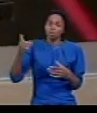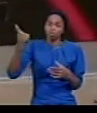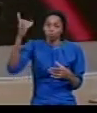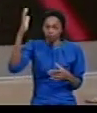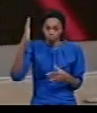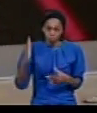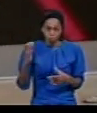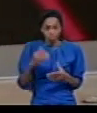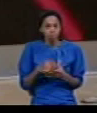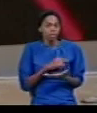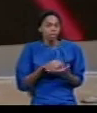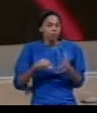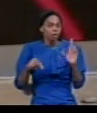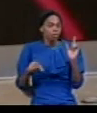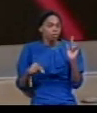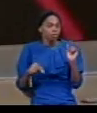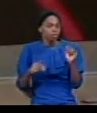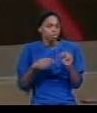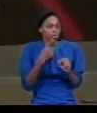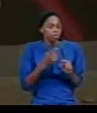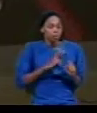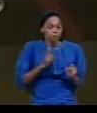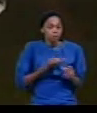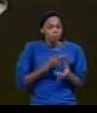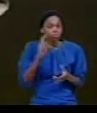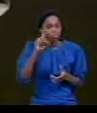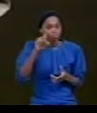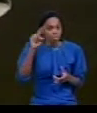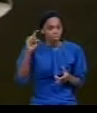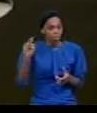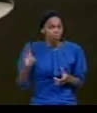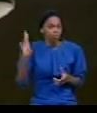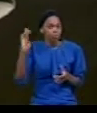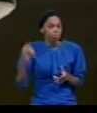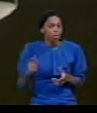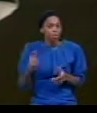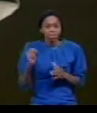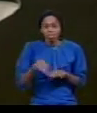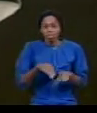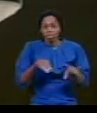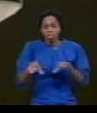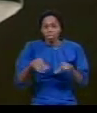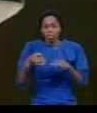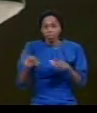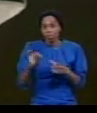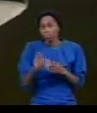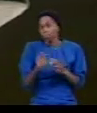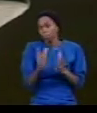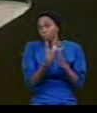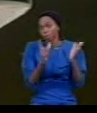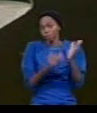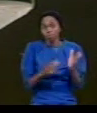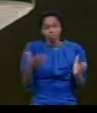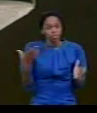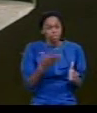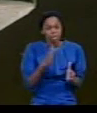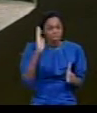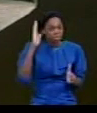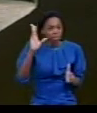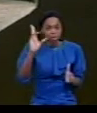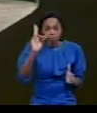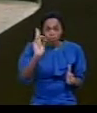20. In verse 20, it tells us, therefore, by the deeds of the law, there shall no flesh